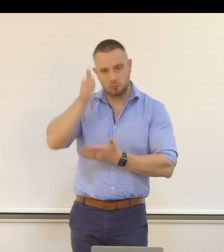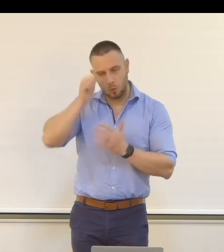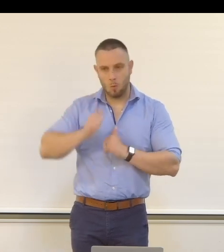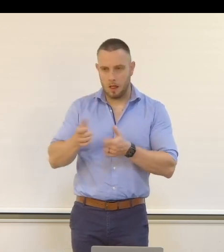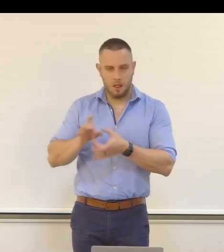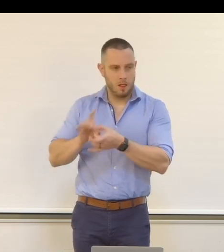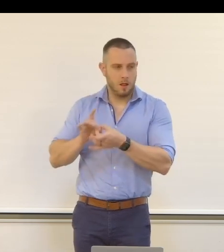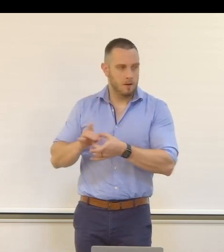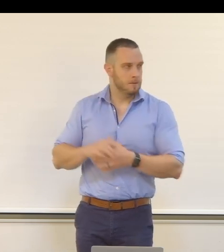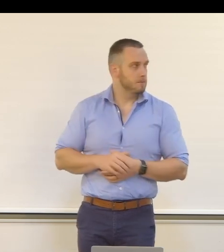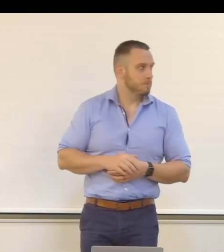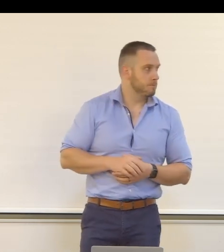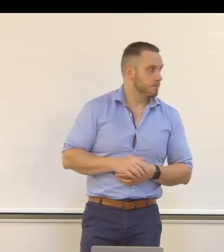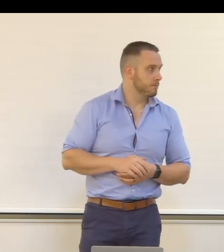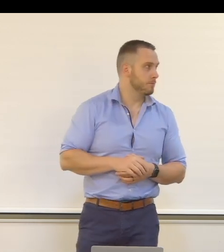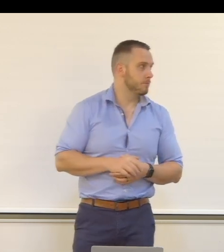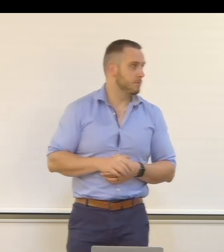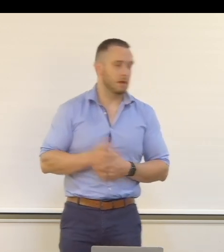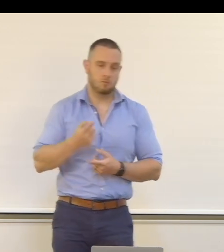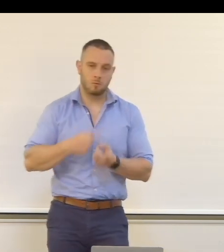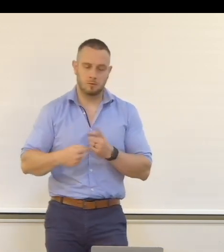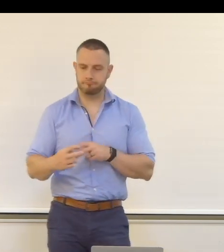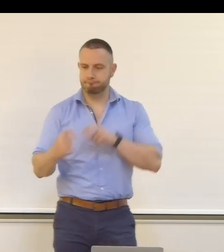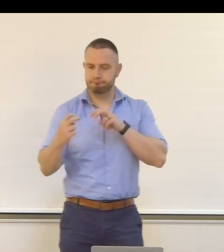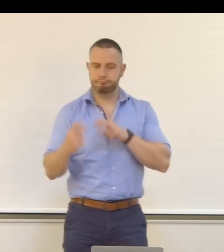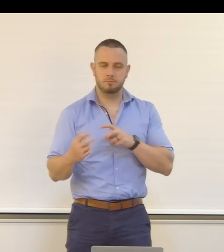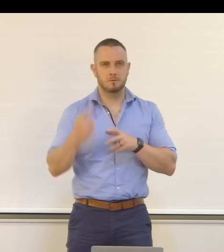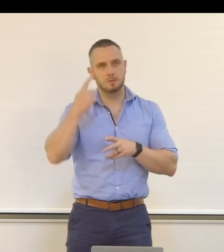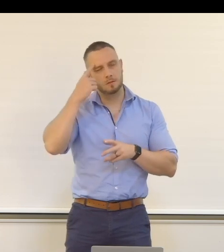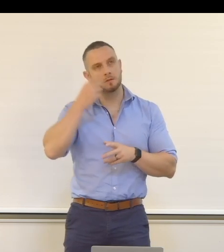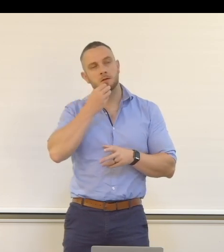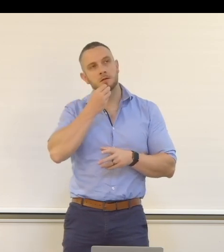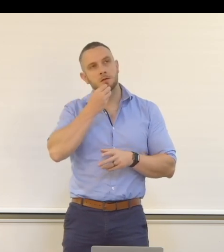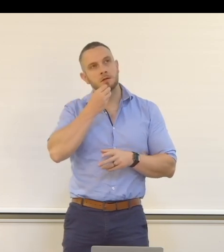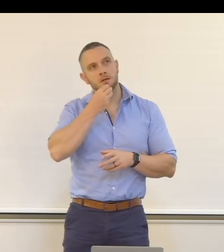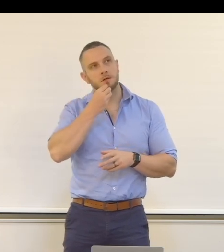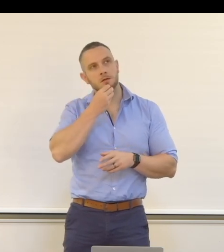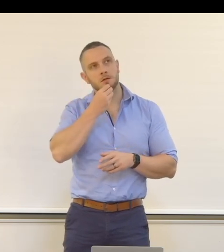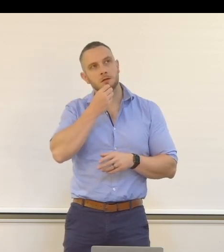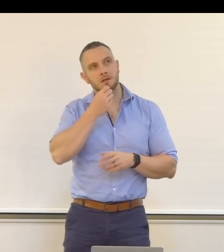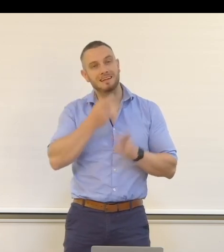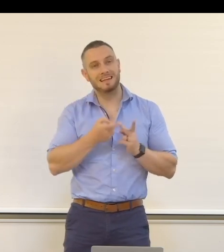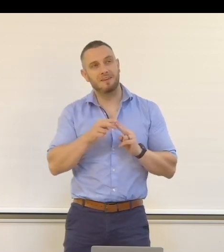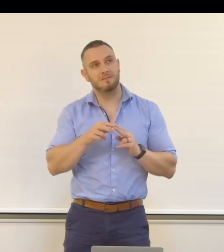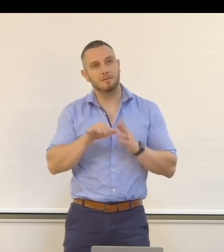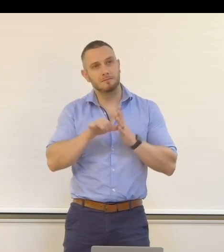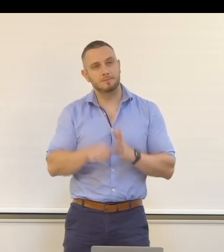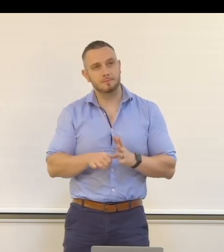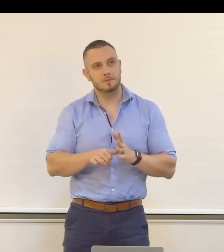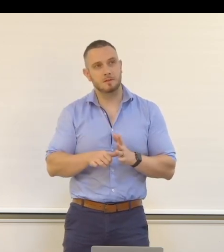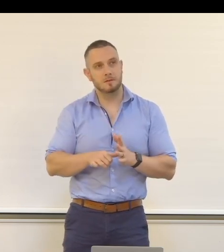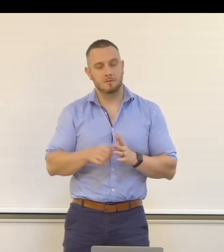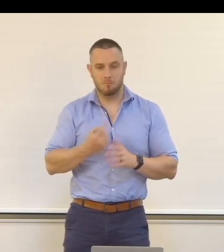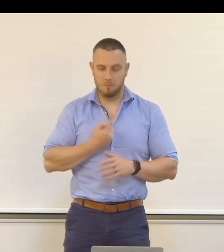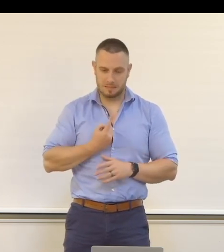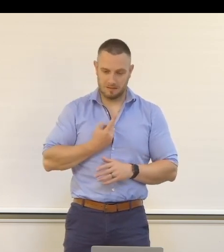together. And at some point, we're sitting, and he was thinking, like, you know, if it gets hard, what do I have for